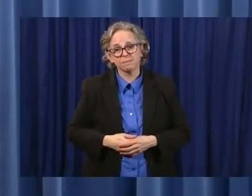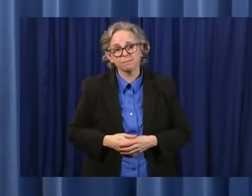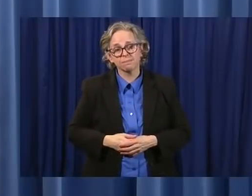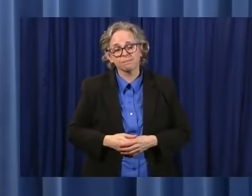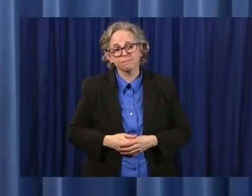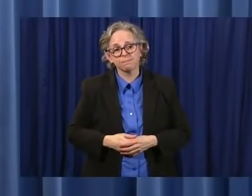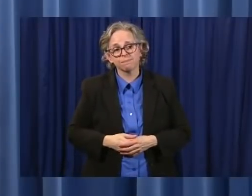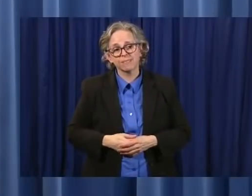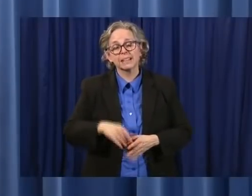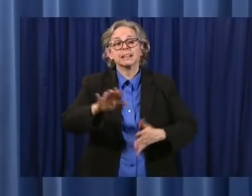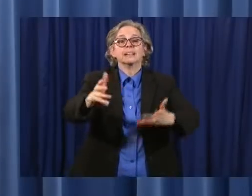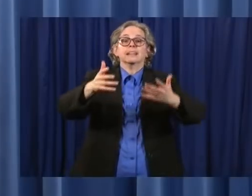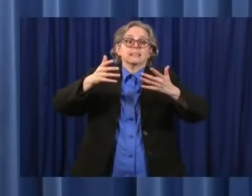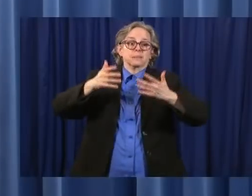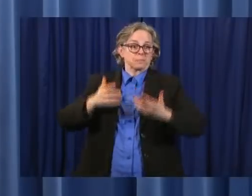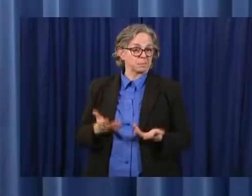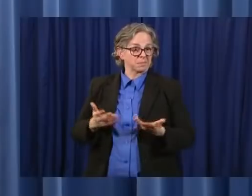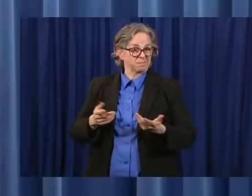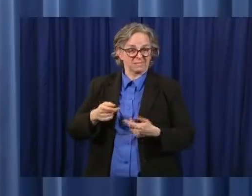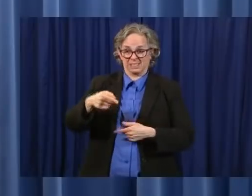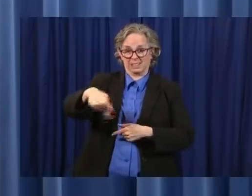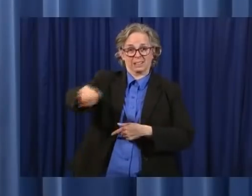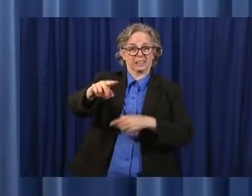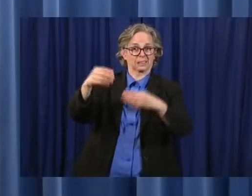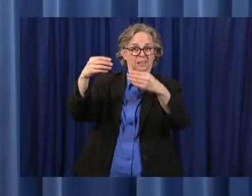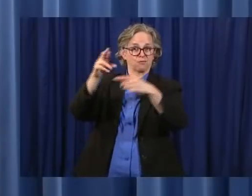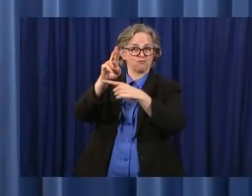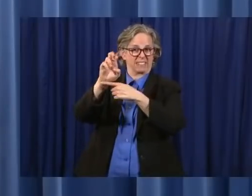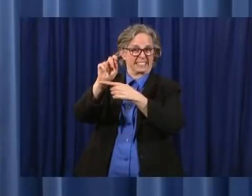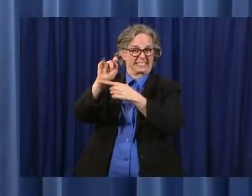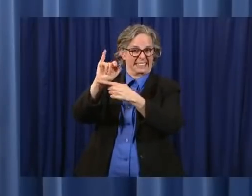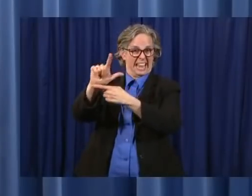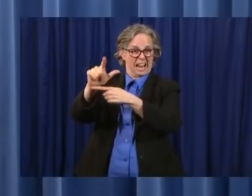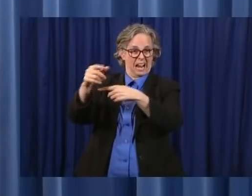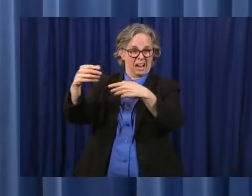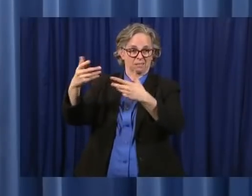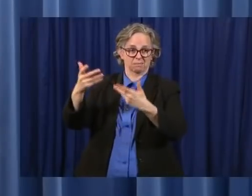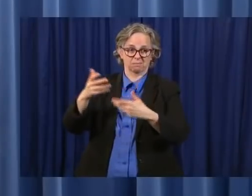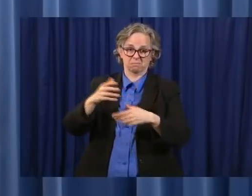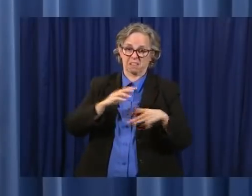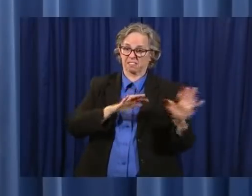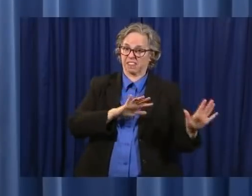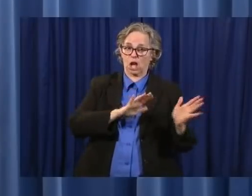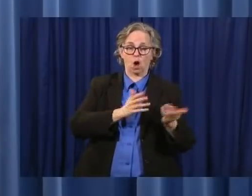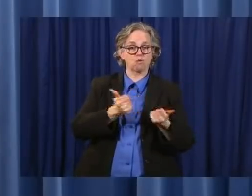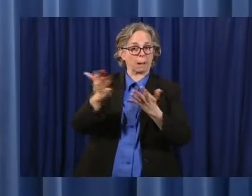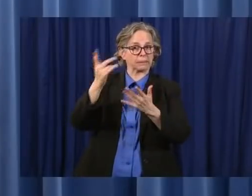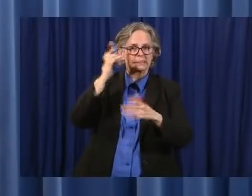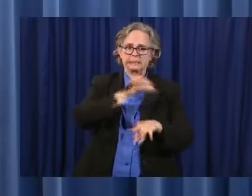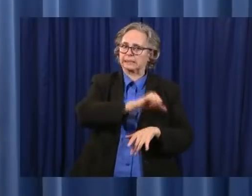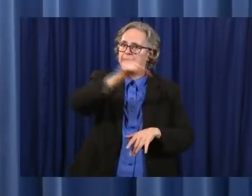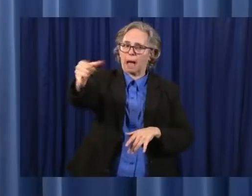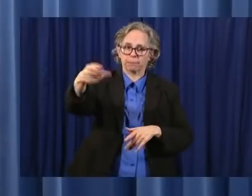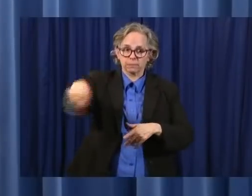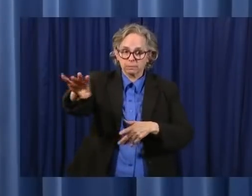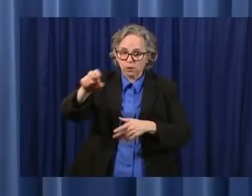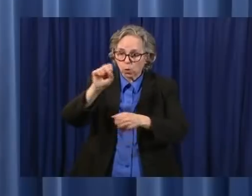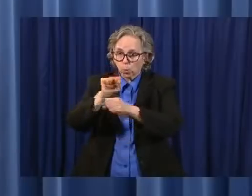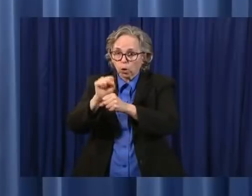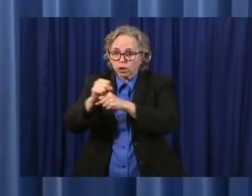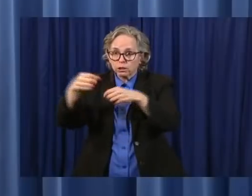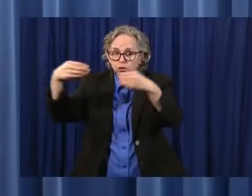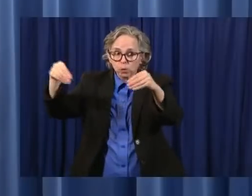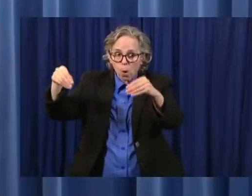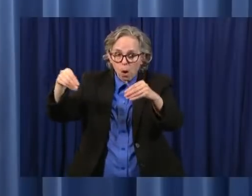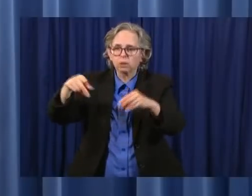people in retail, the recommendation was the same, that if you work in retail, you should